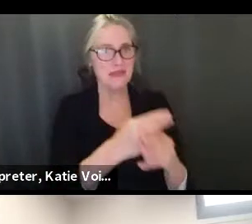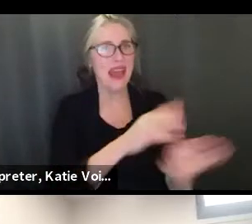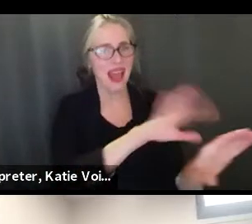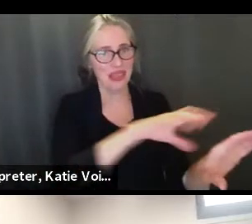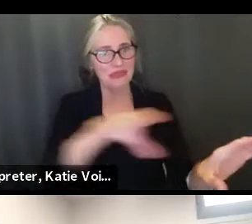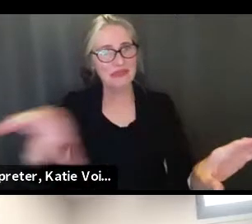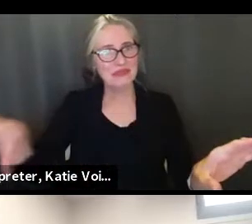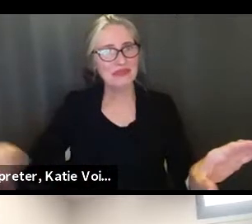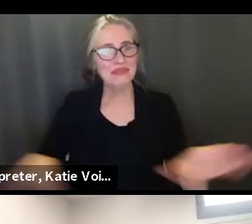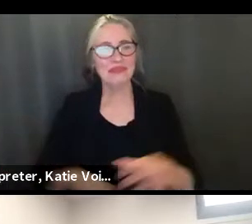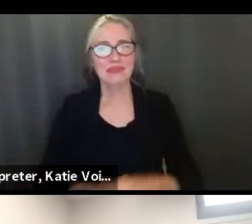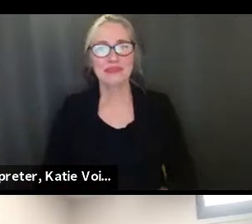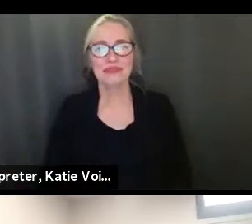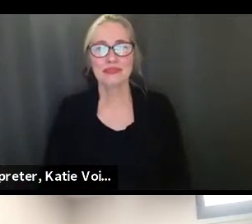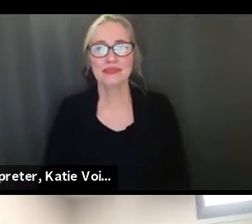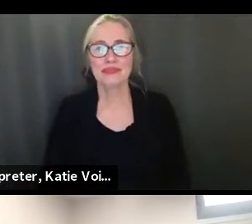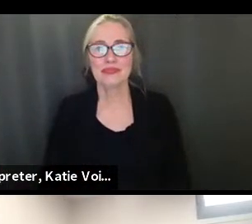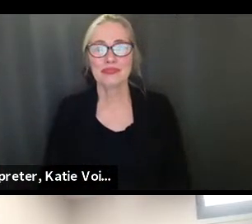slide.